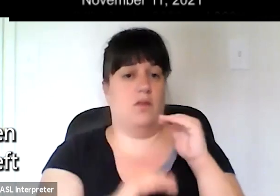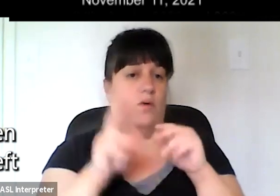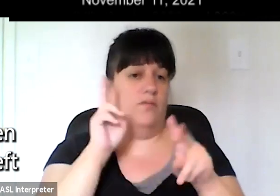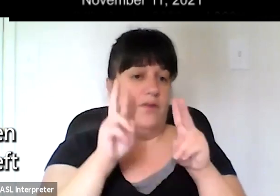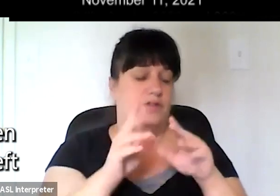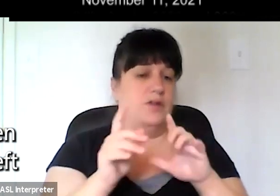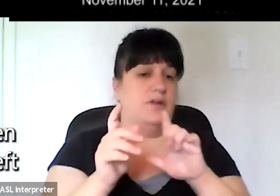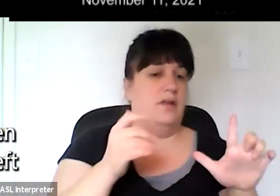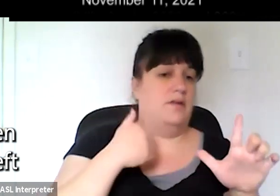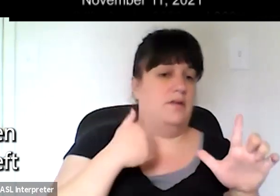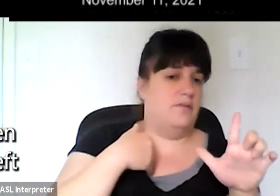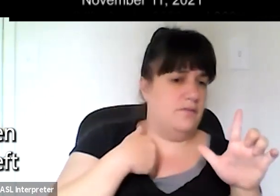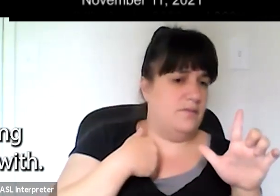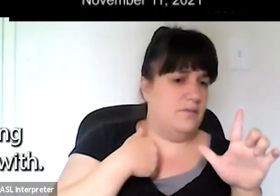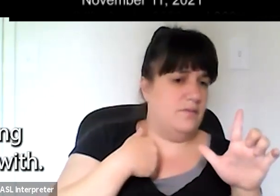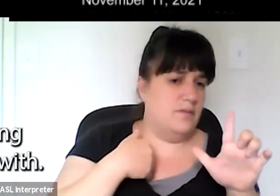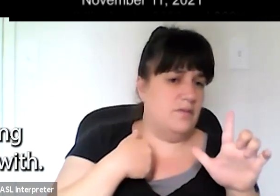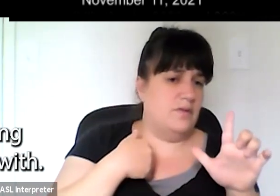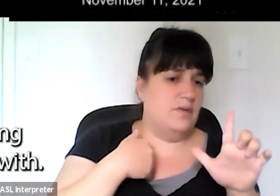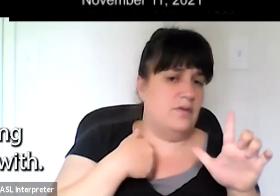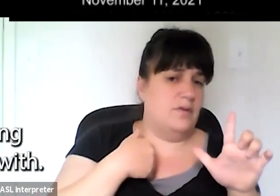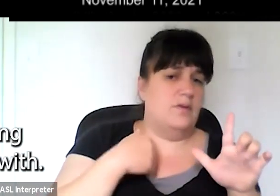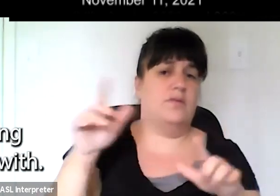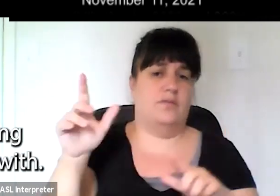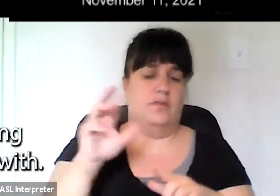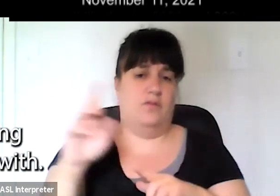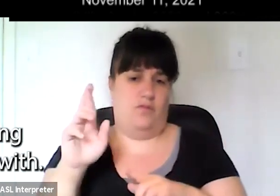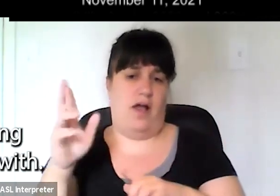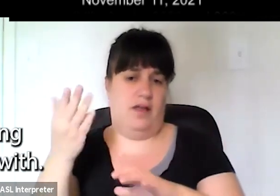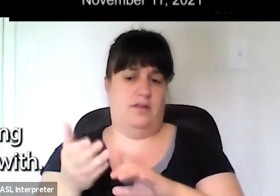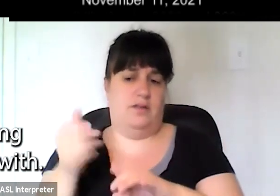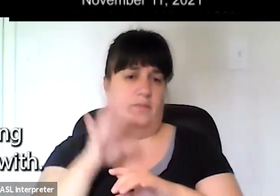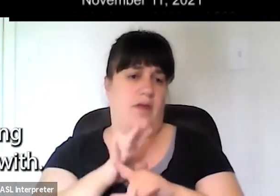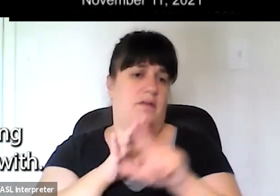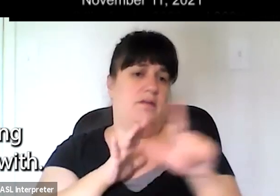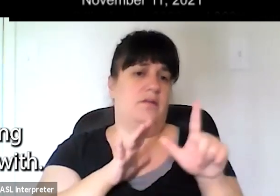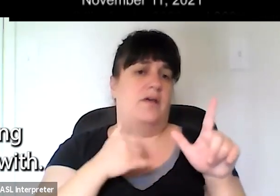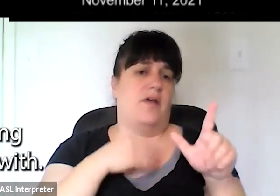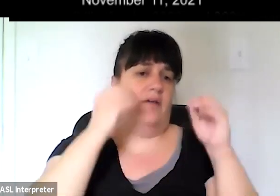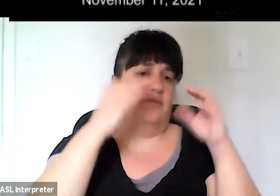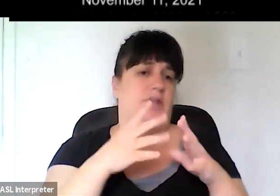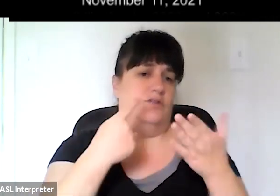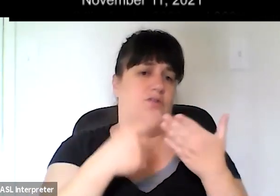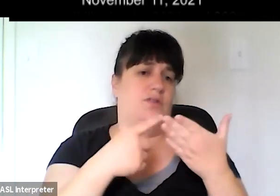of Karthik Swani himself, and on the left-hand side is a photo of Karthik Swani and some educators he's discussing